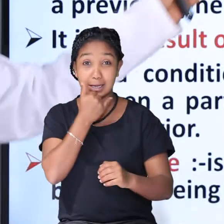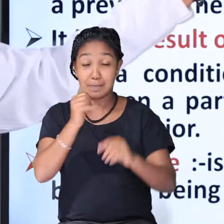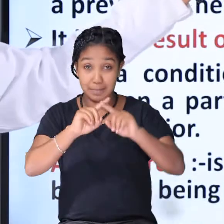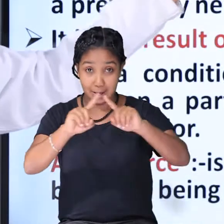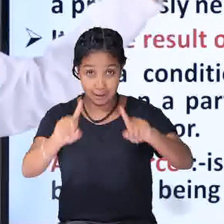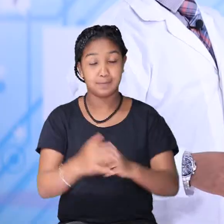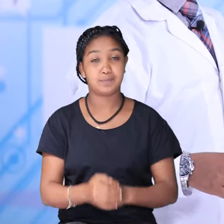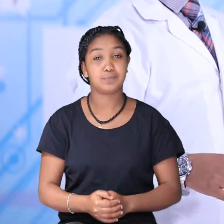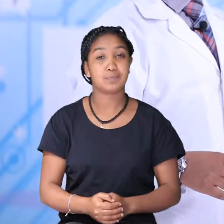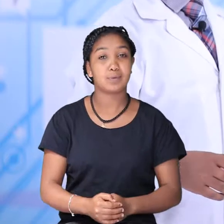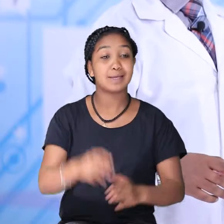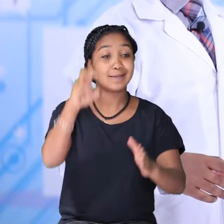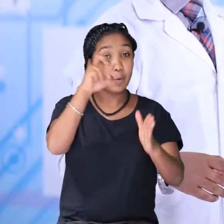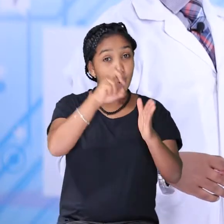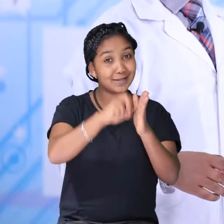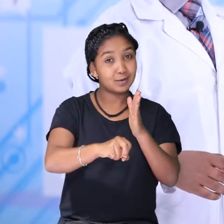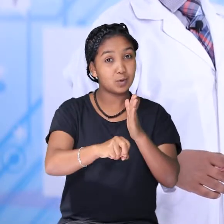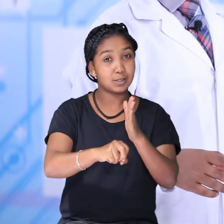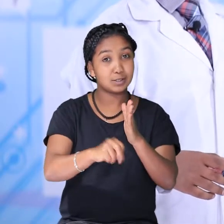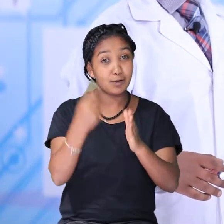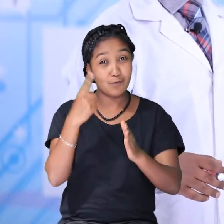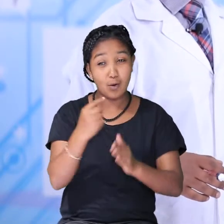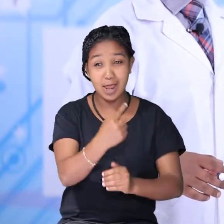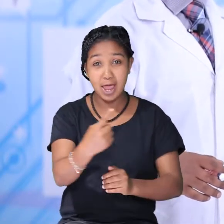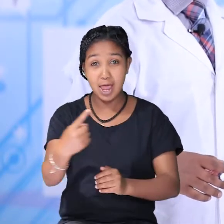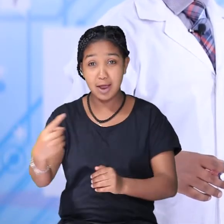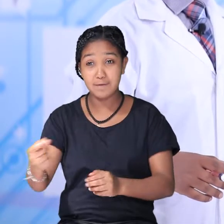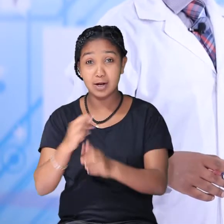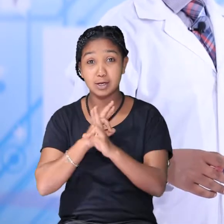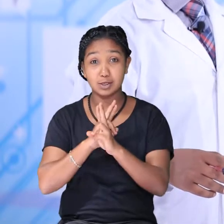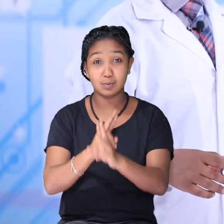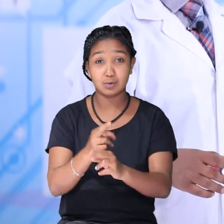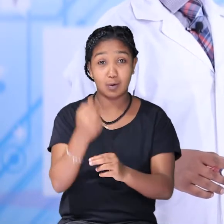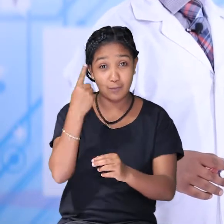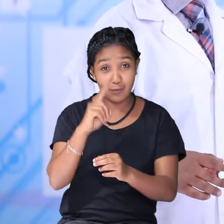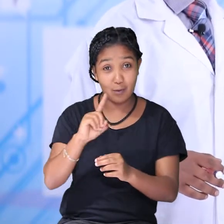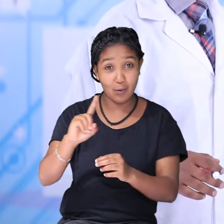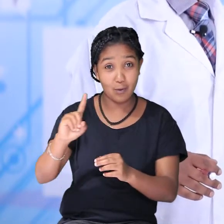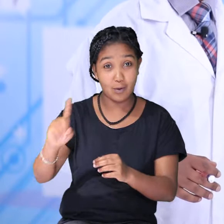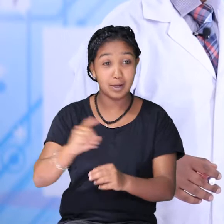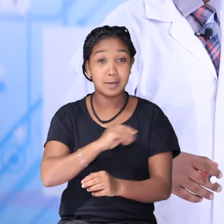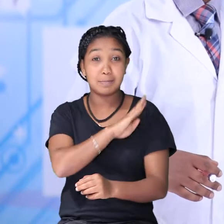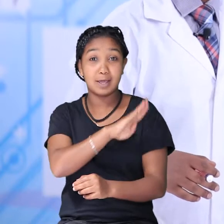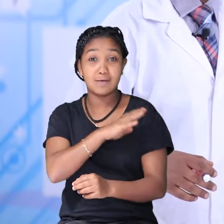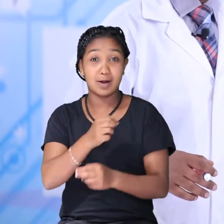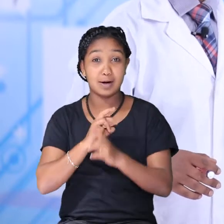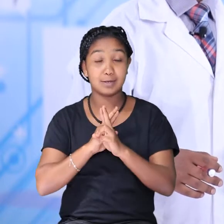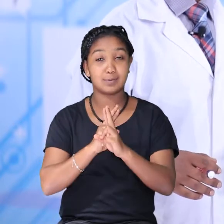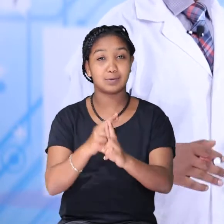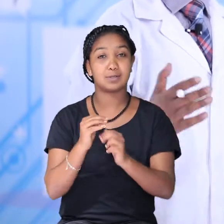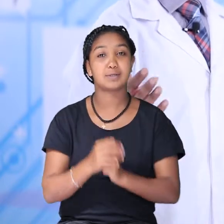but the consequences for every responses or for every behavioral